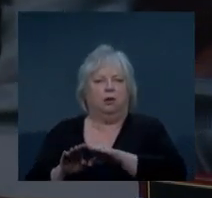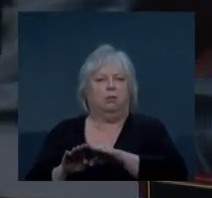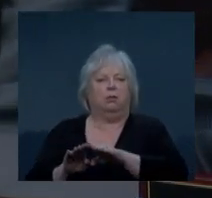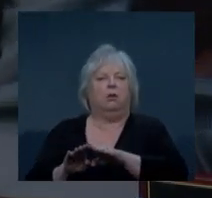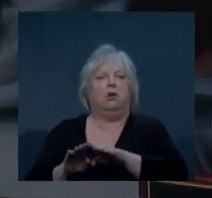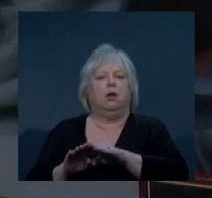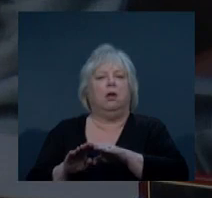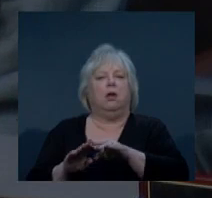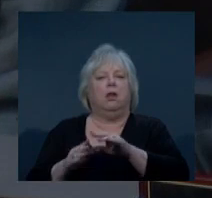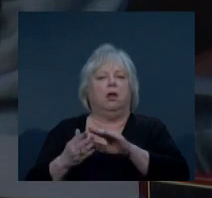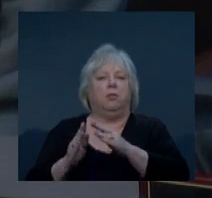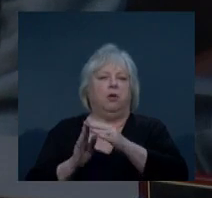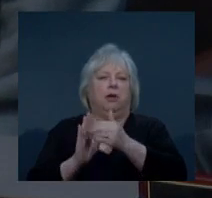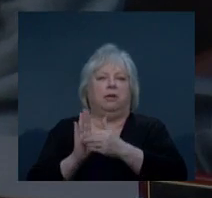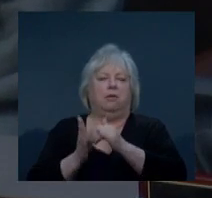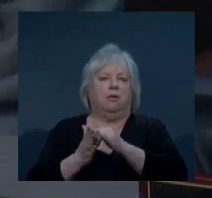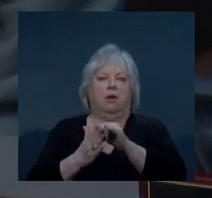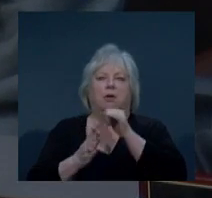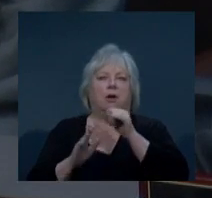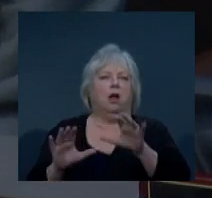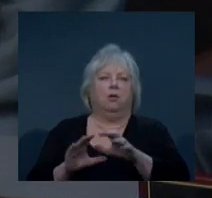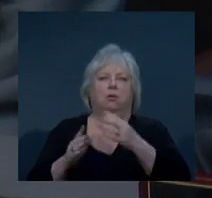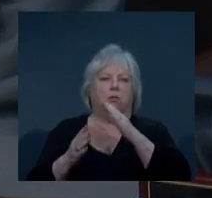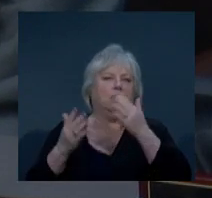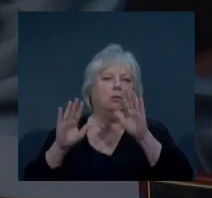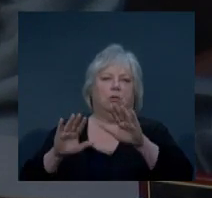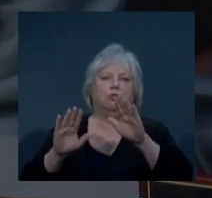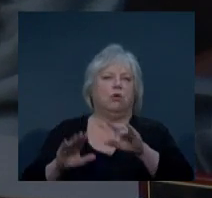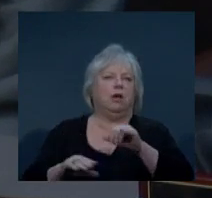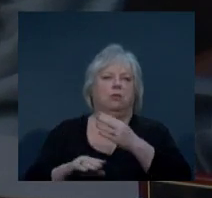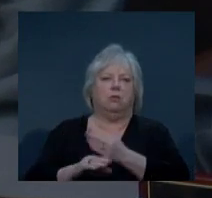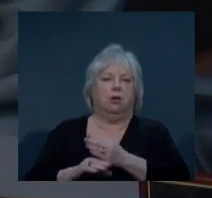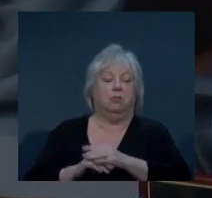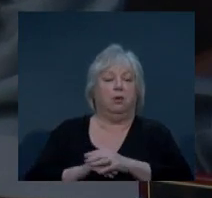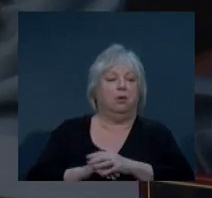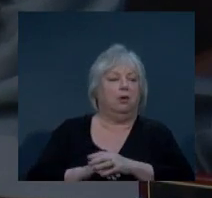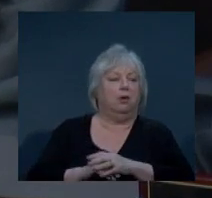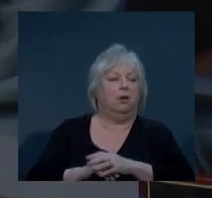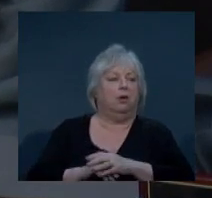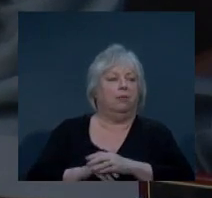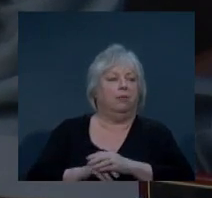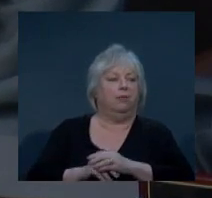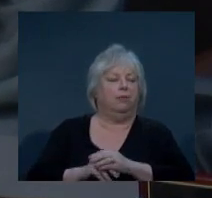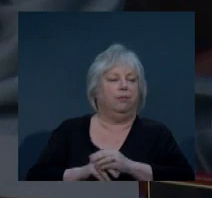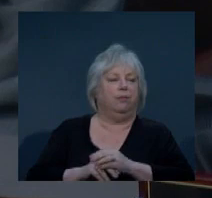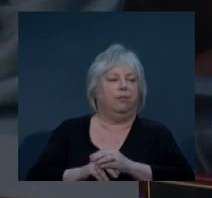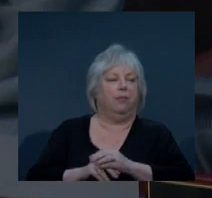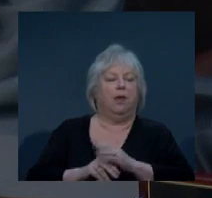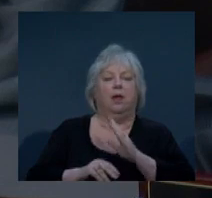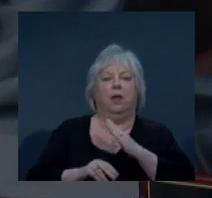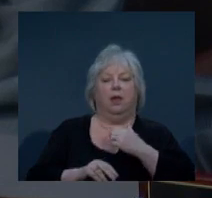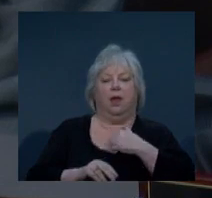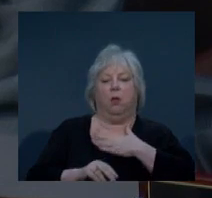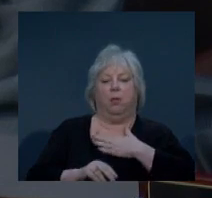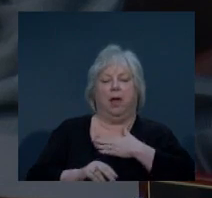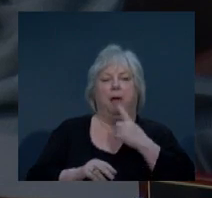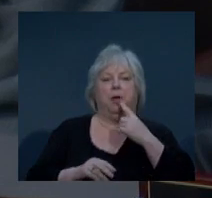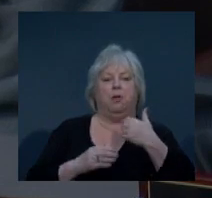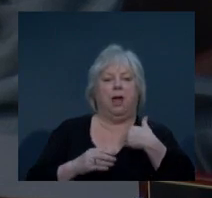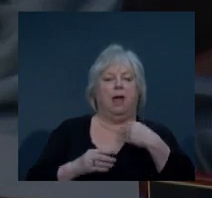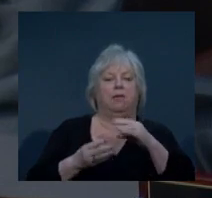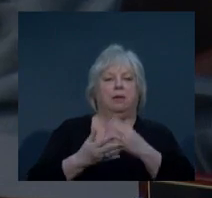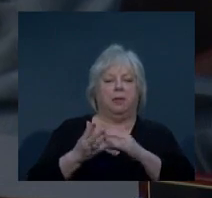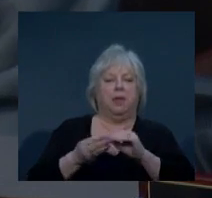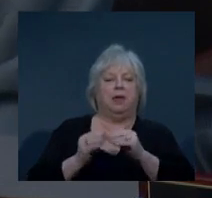doing a great job. I will be glad to pass this or have them send it out on the pony or send it out to someone of these